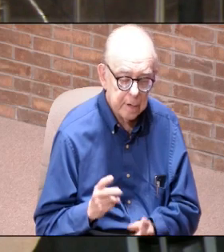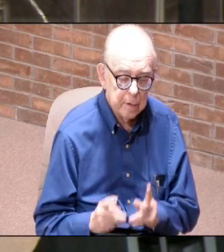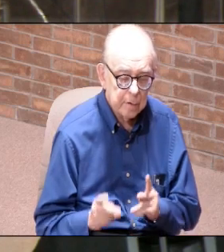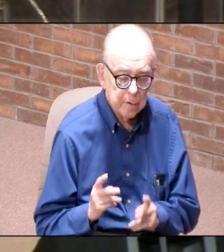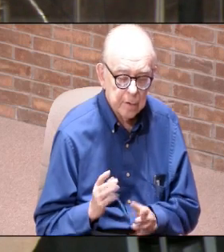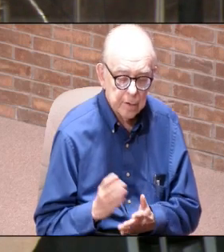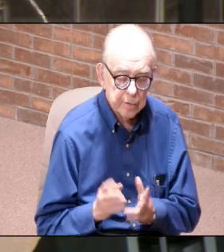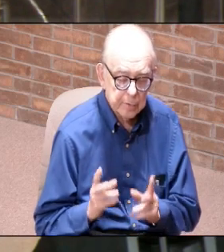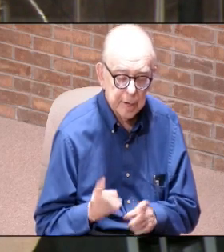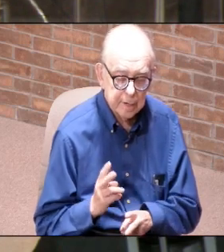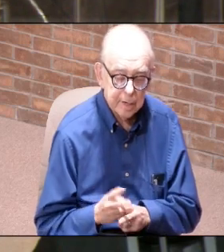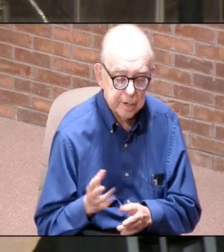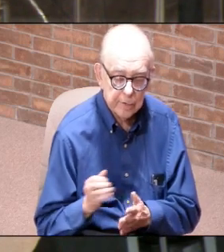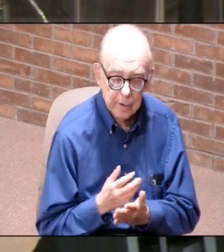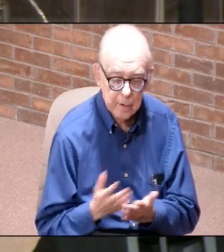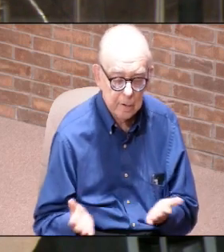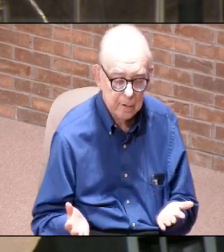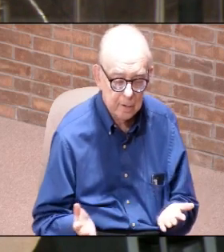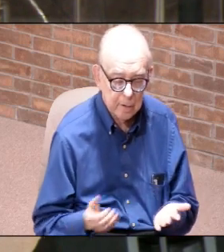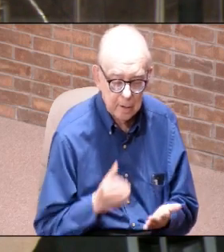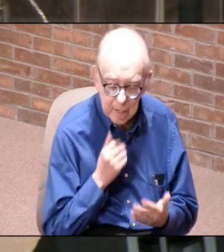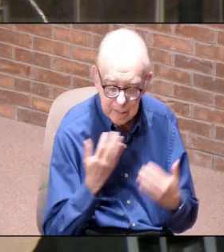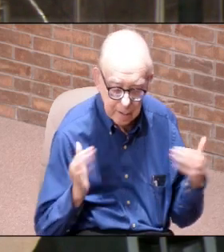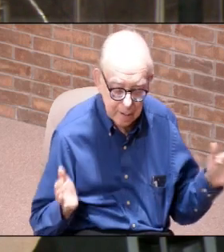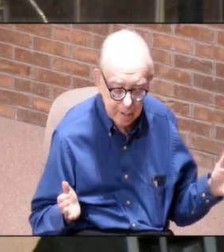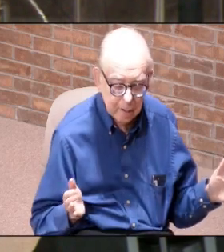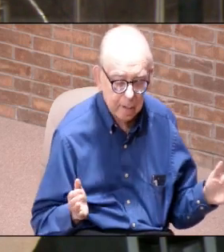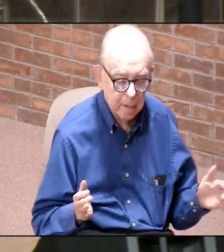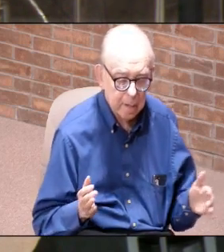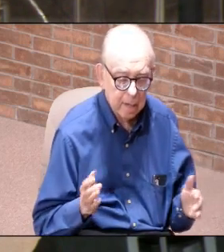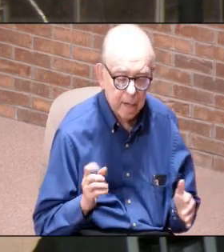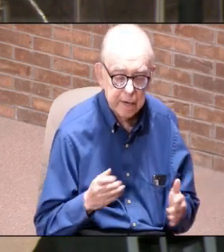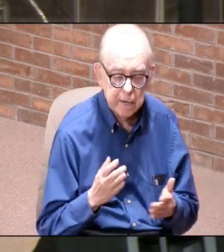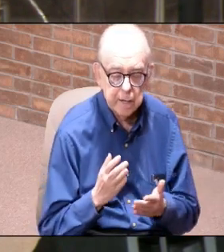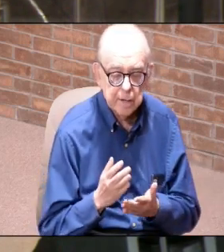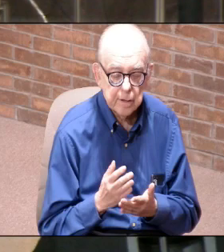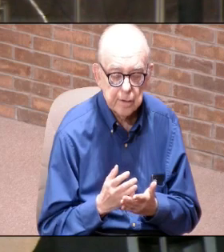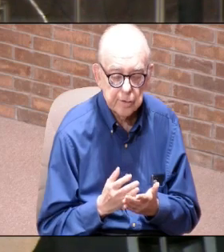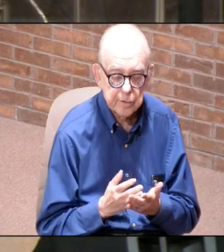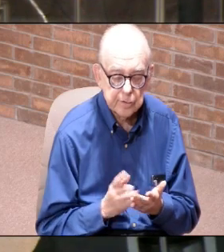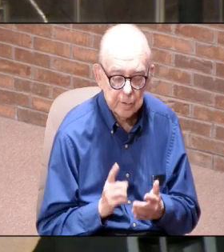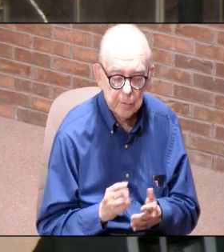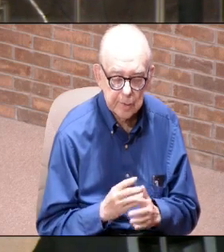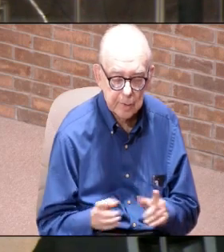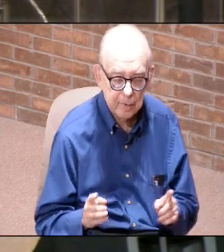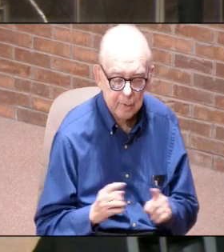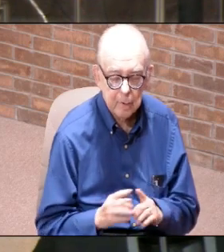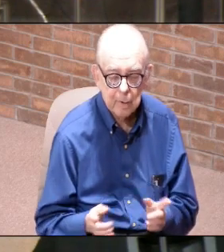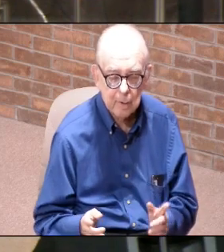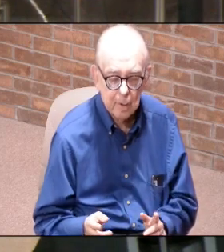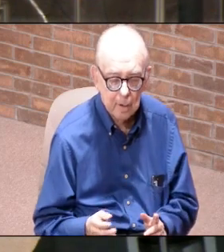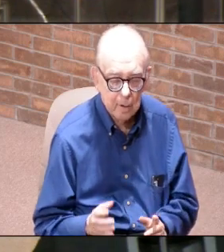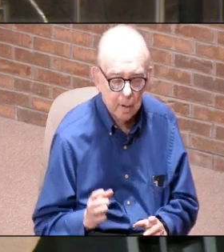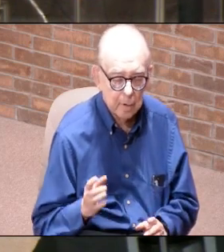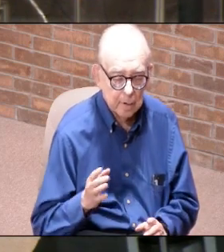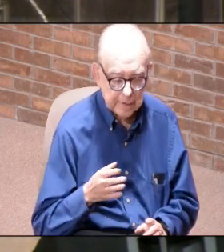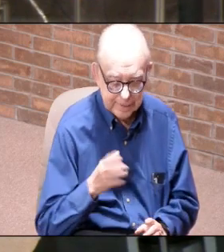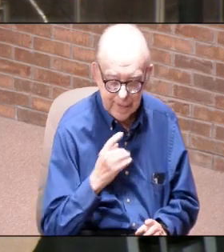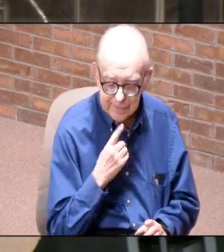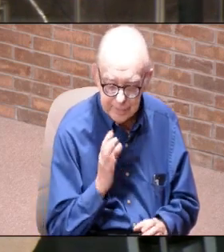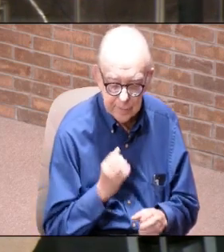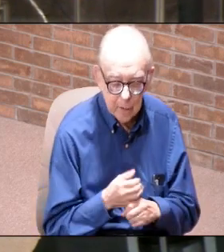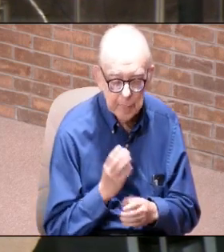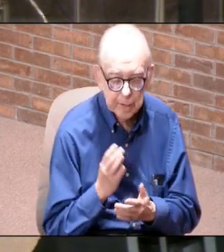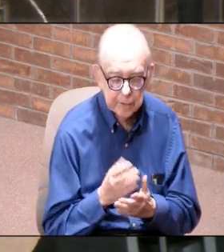all this stuff for me. Not an angel. I need someone else. I know what I'll do. I'll make